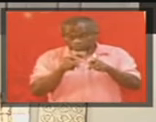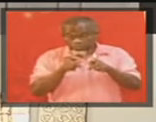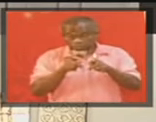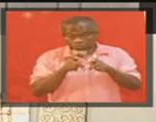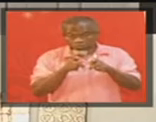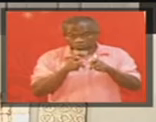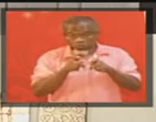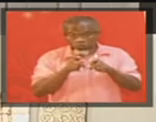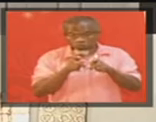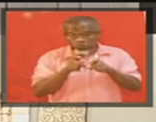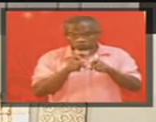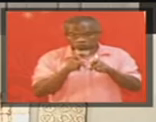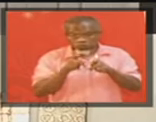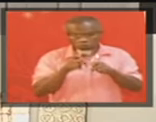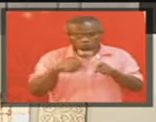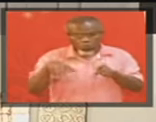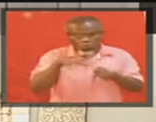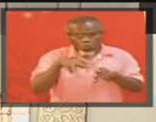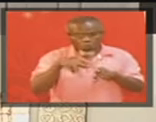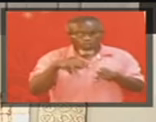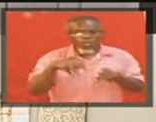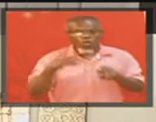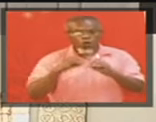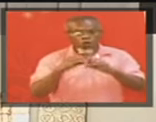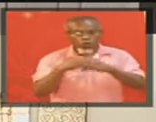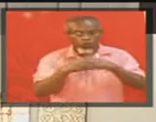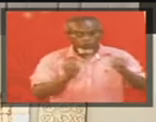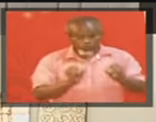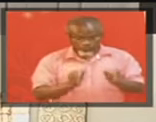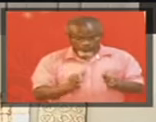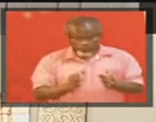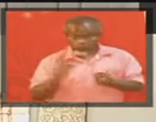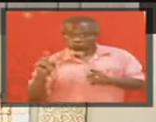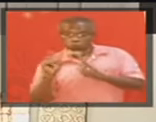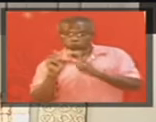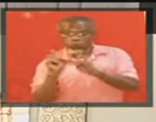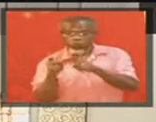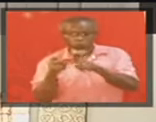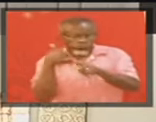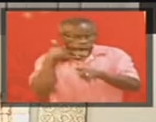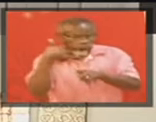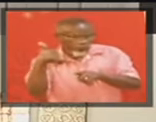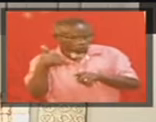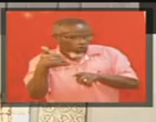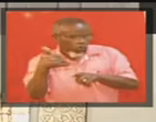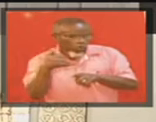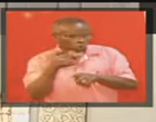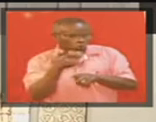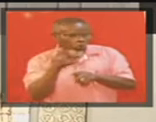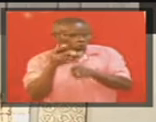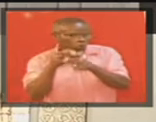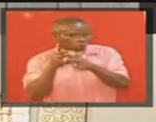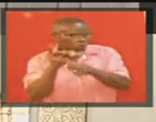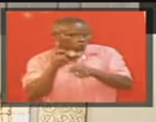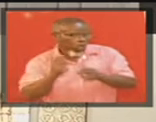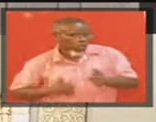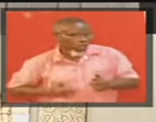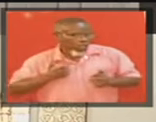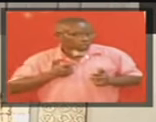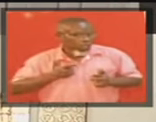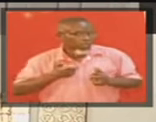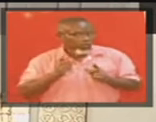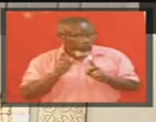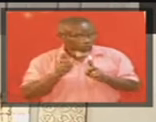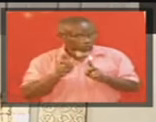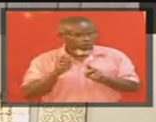initial informing of the result and then the contact tracing. That entire process could take 20